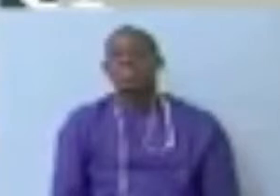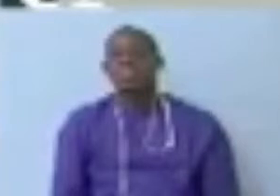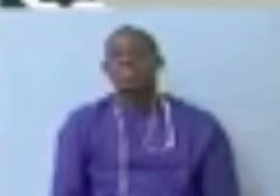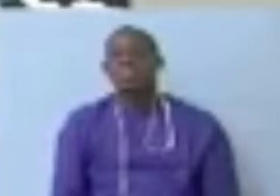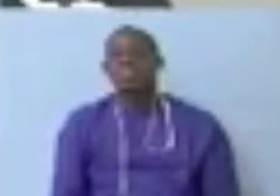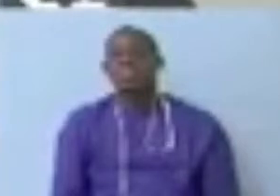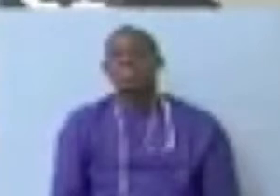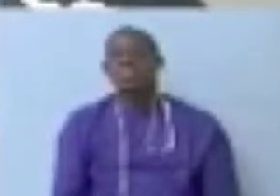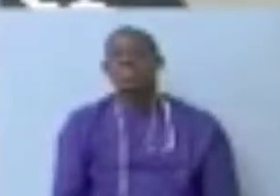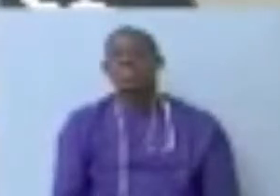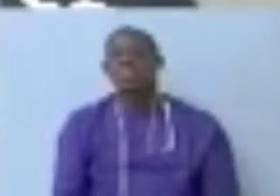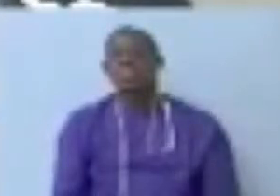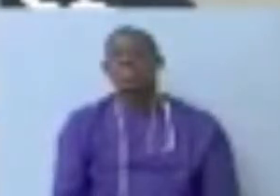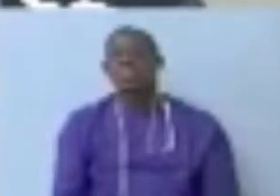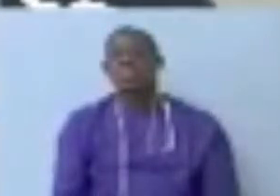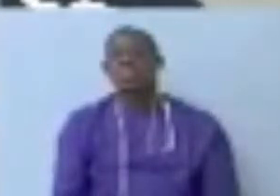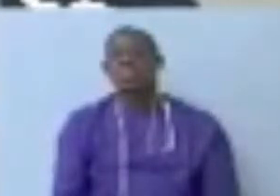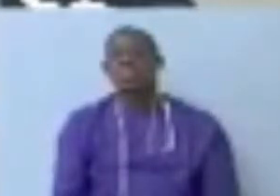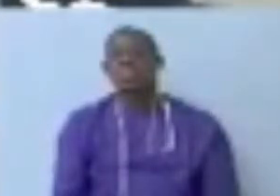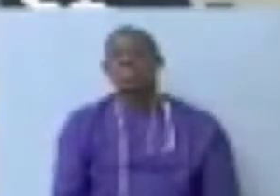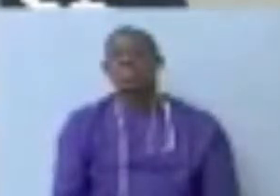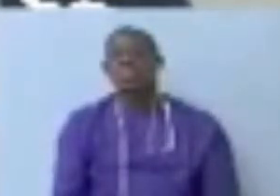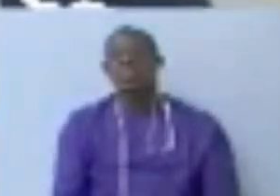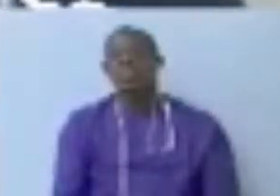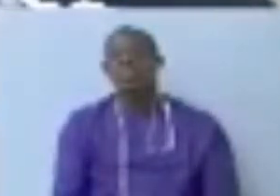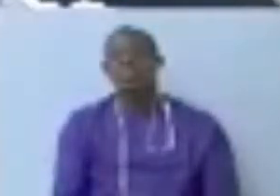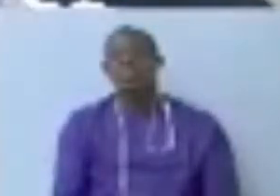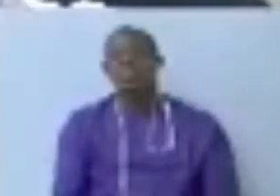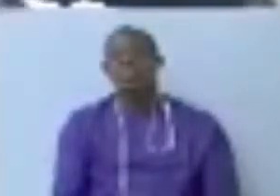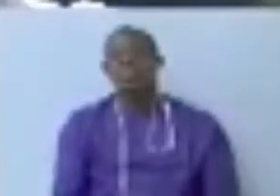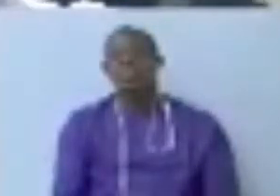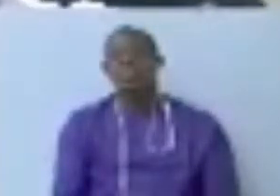Just a moment, let me just produce.